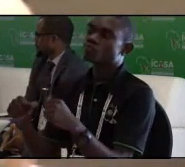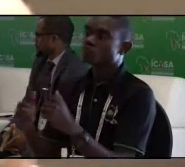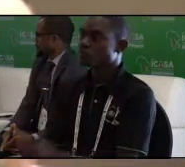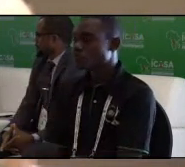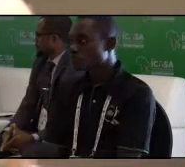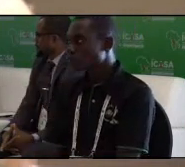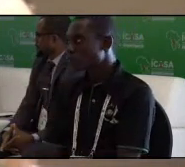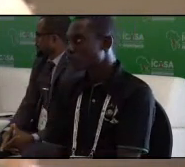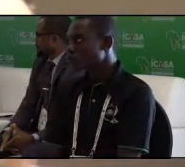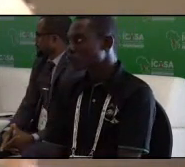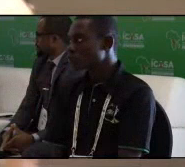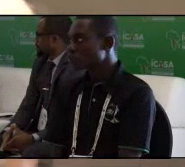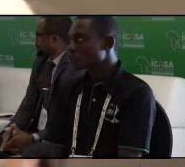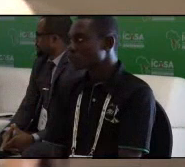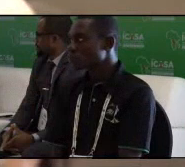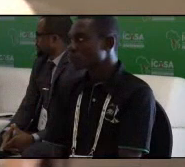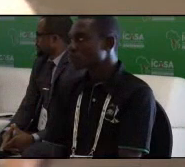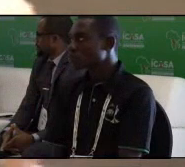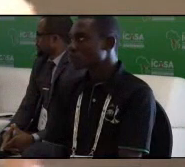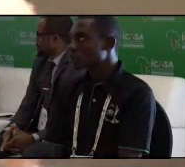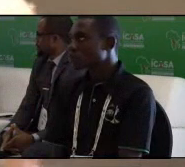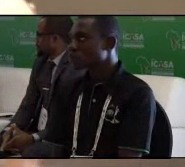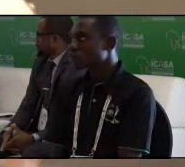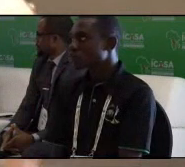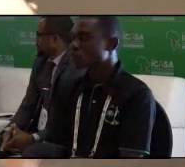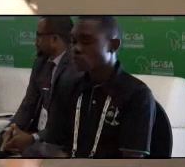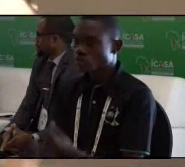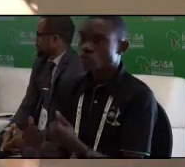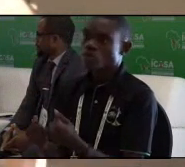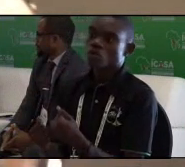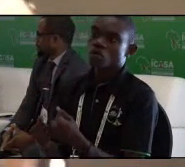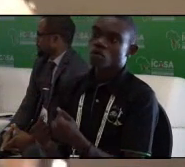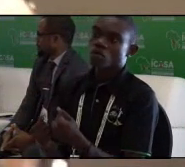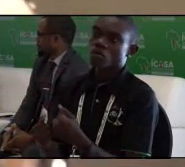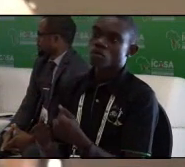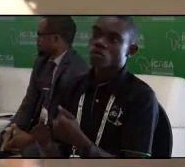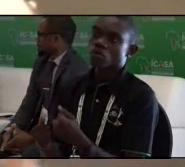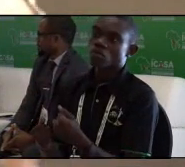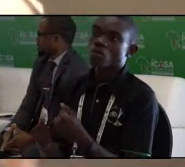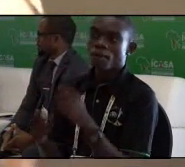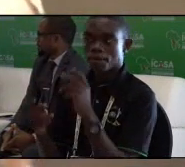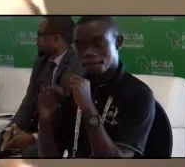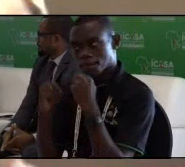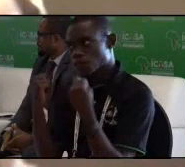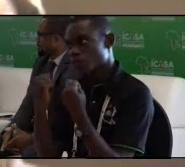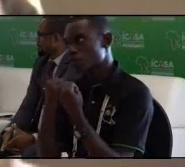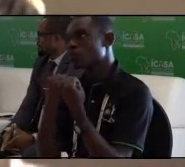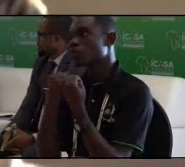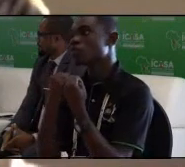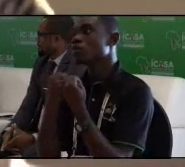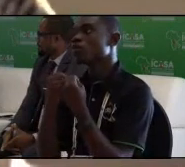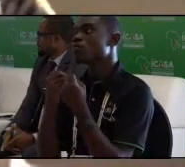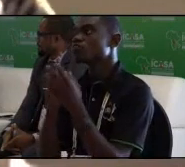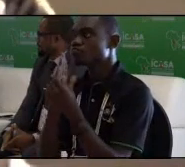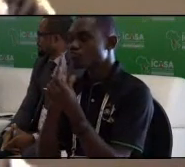we've seen it, by default, they will just go away. But also we are working with NDA to ensure that there